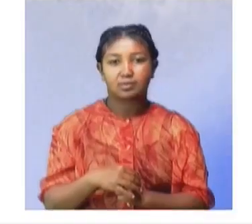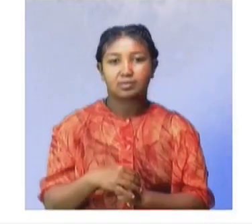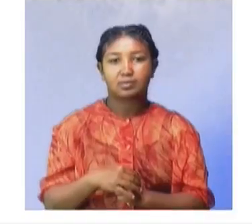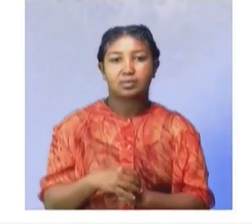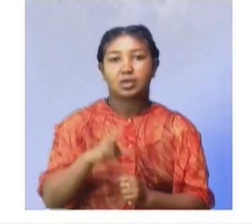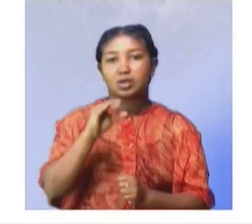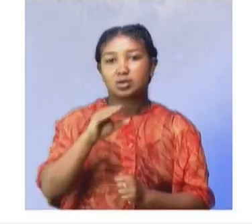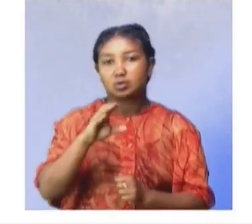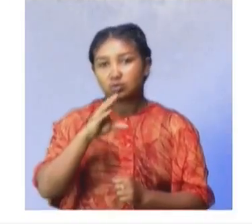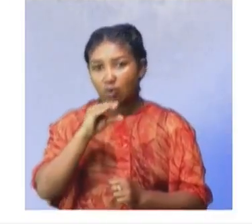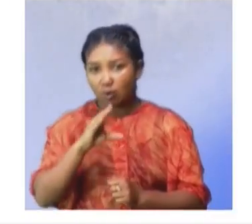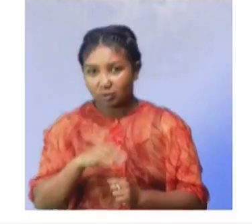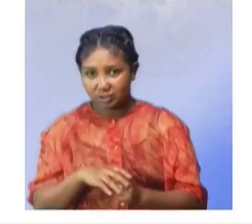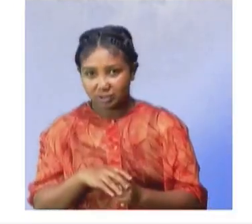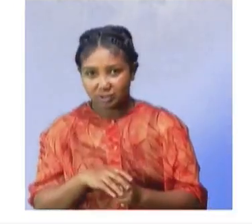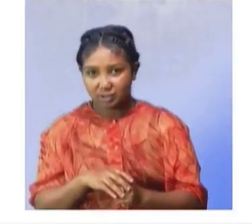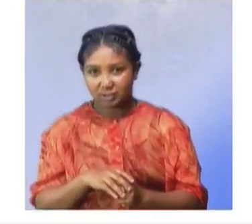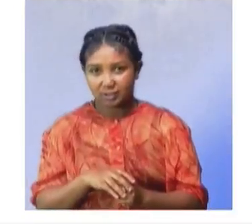talk,